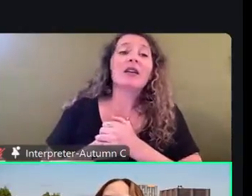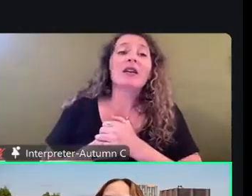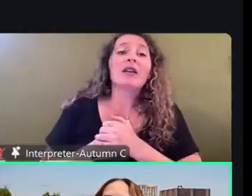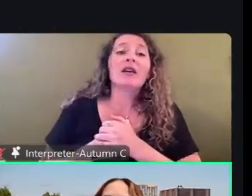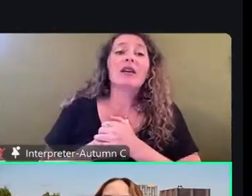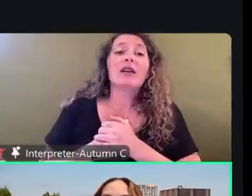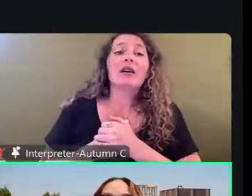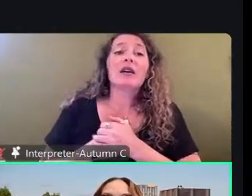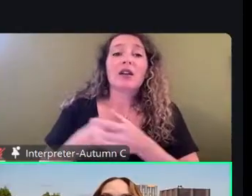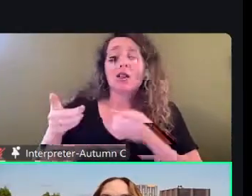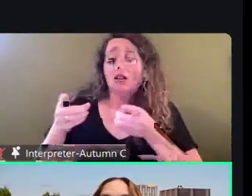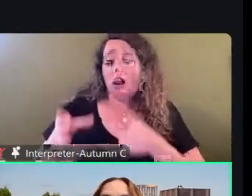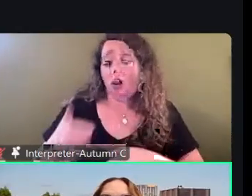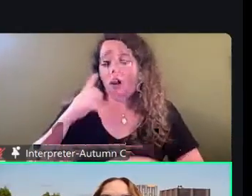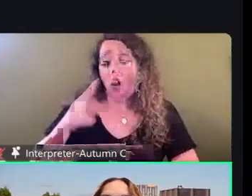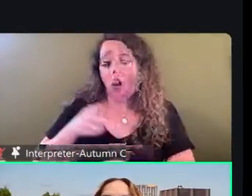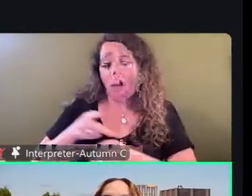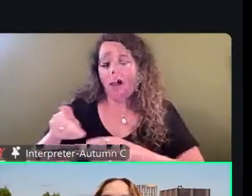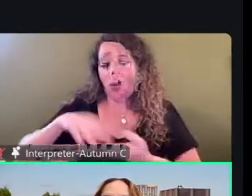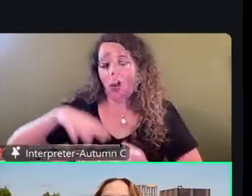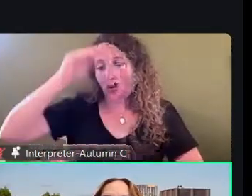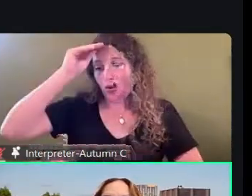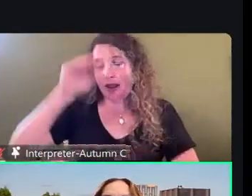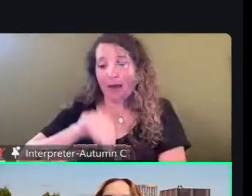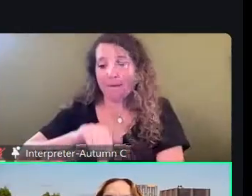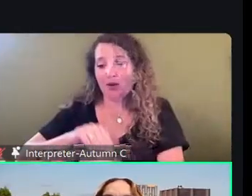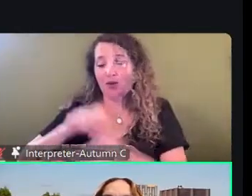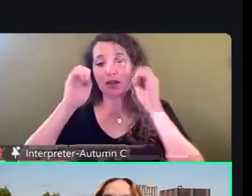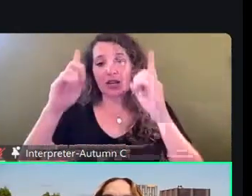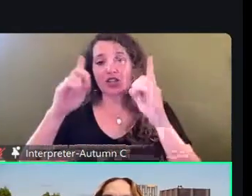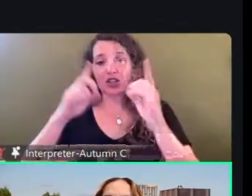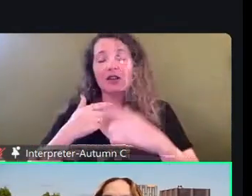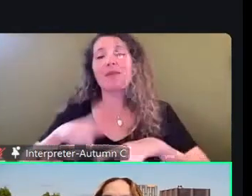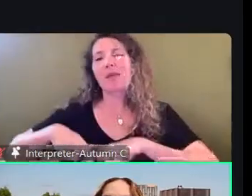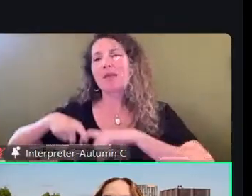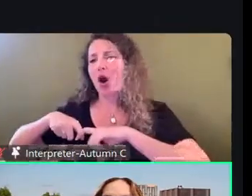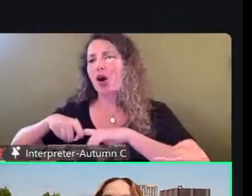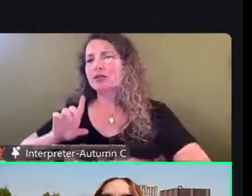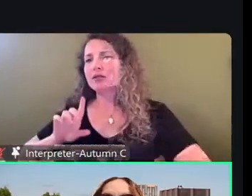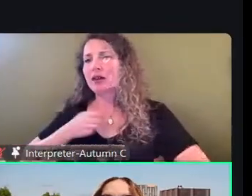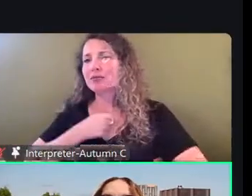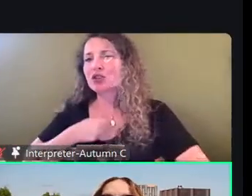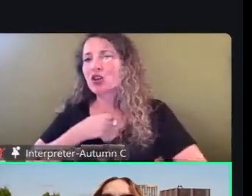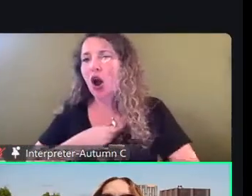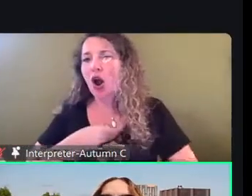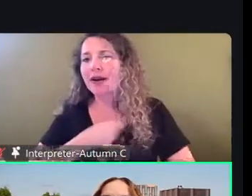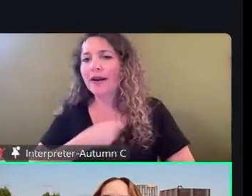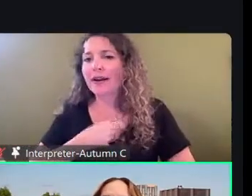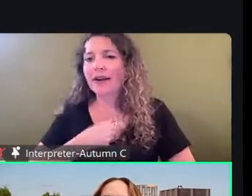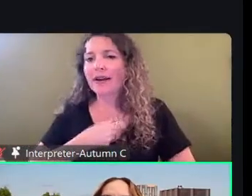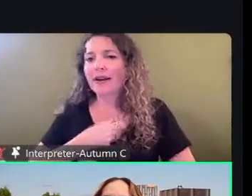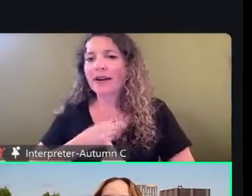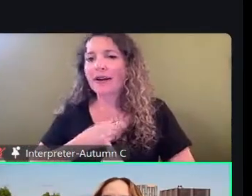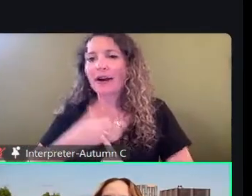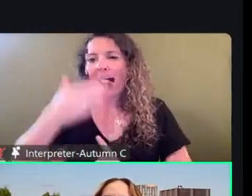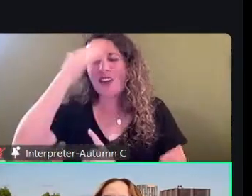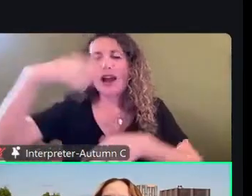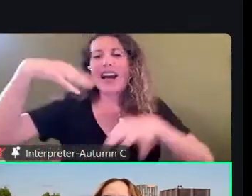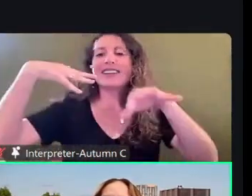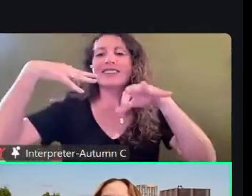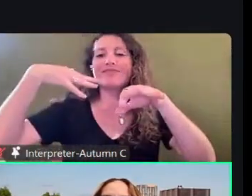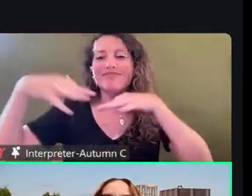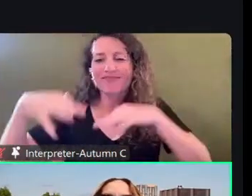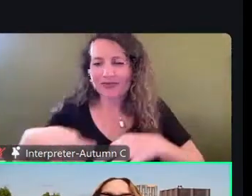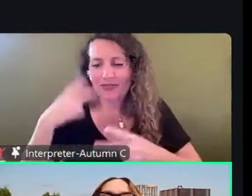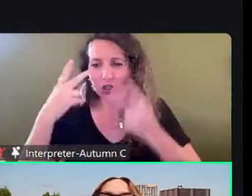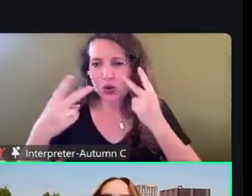the director of the professional learning and medical education. I'm just going to take a pause. I'm sorry. I forgot to give a visual description of